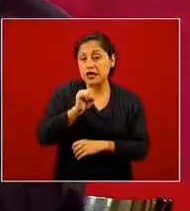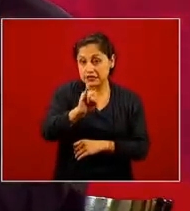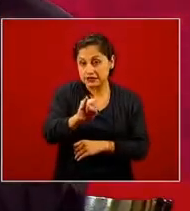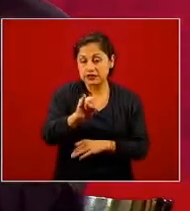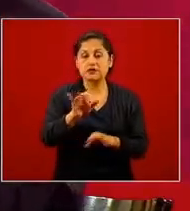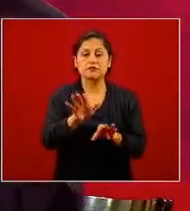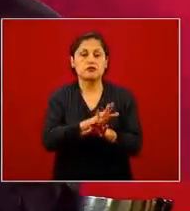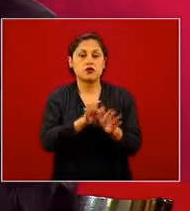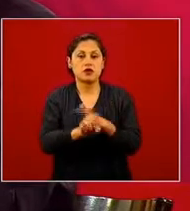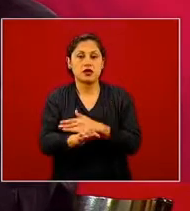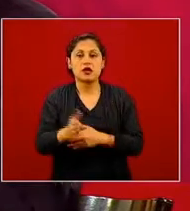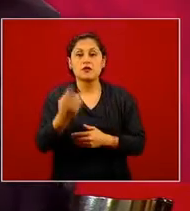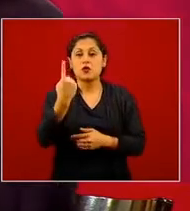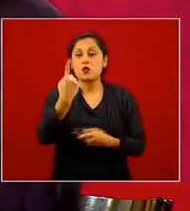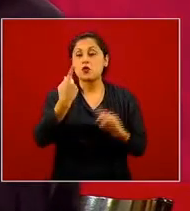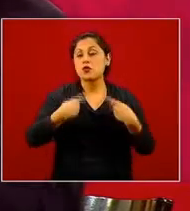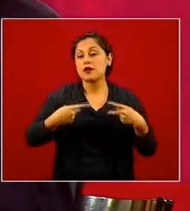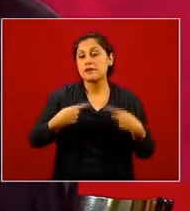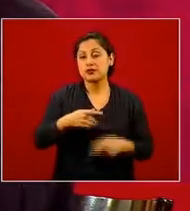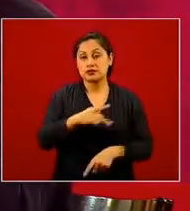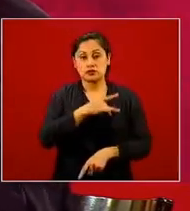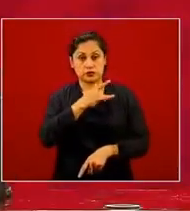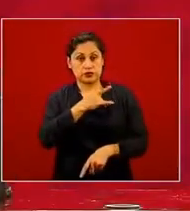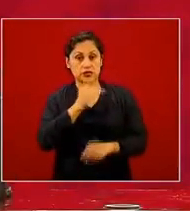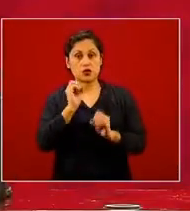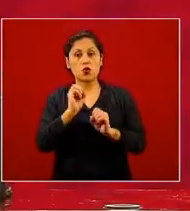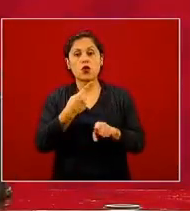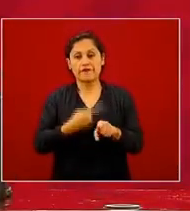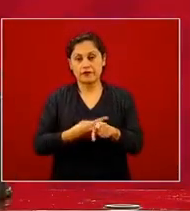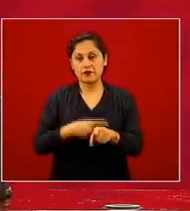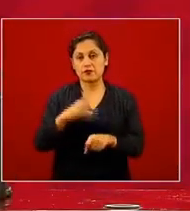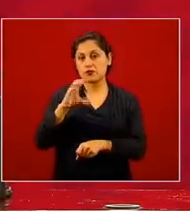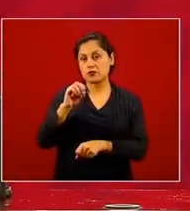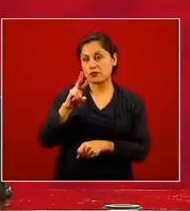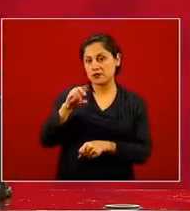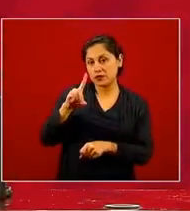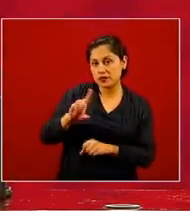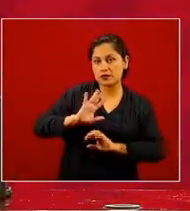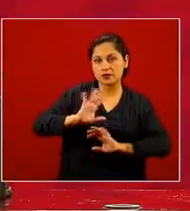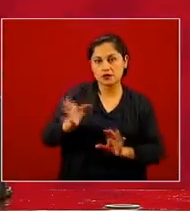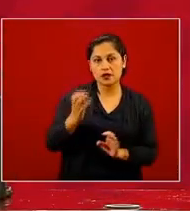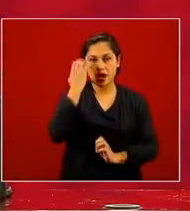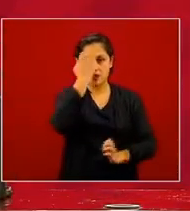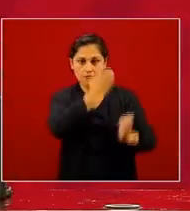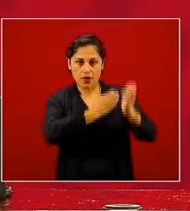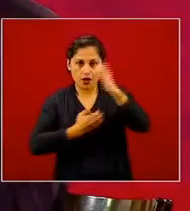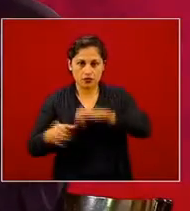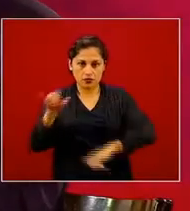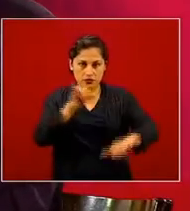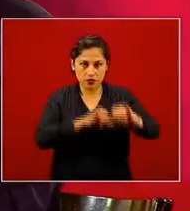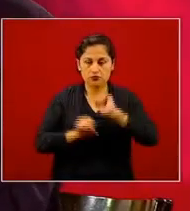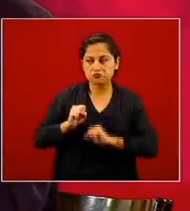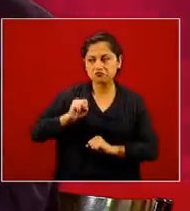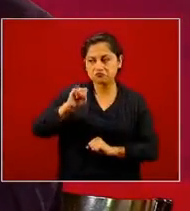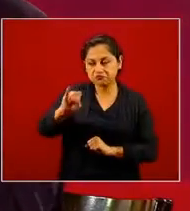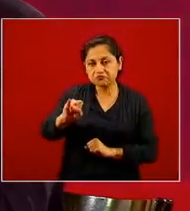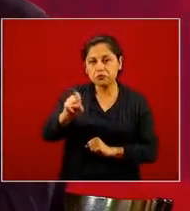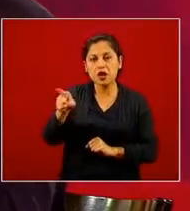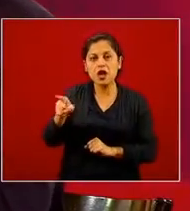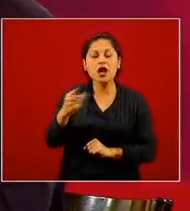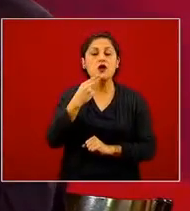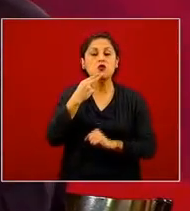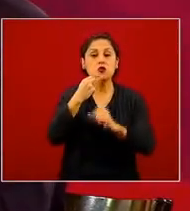helps if the person who has symptoms from COVID or it's been